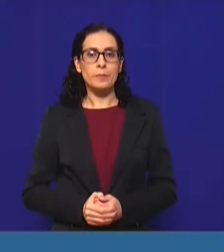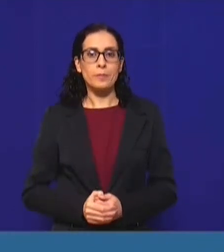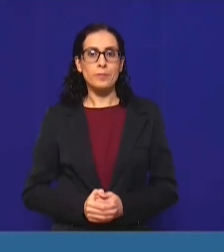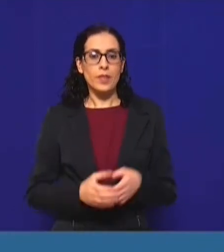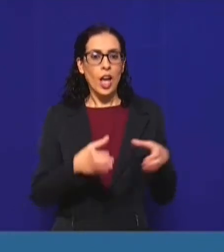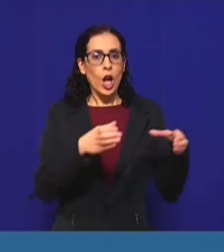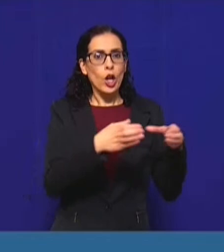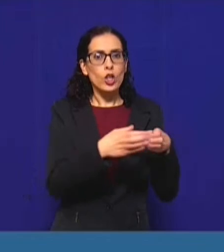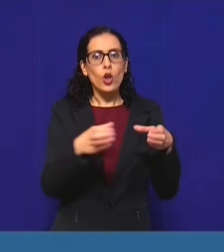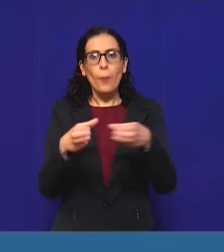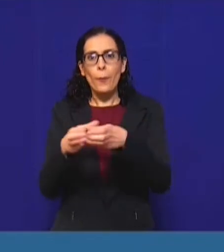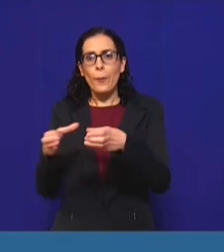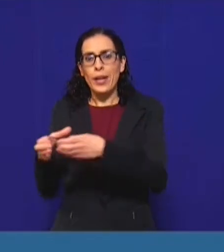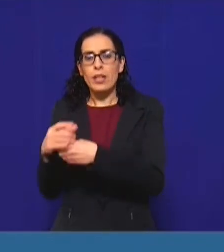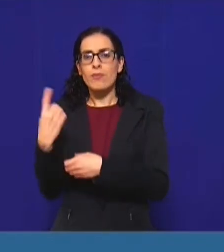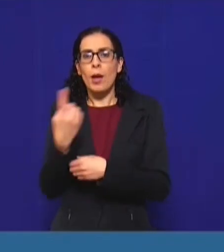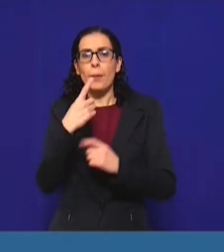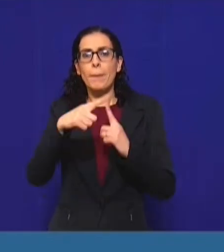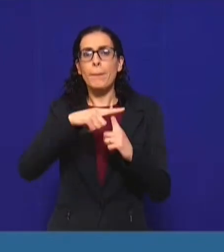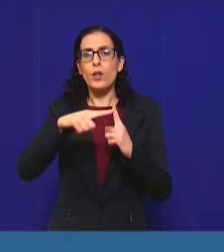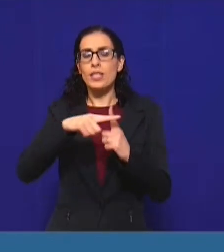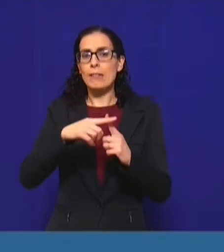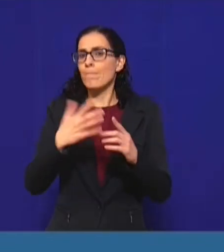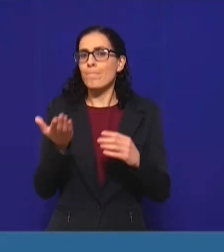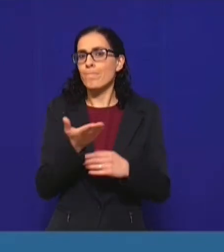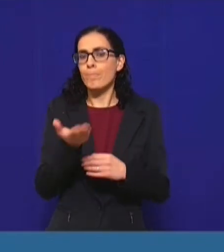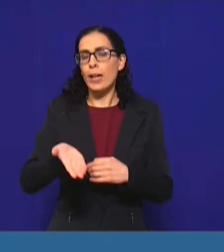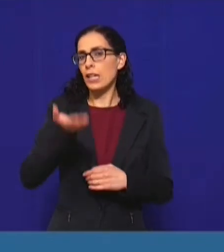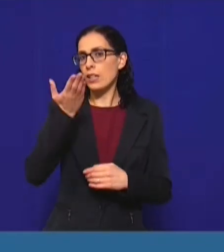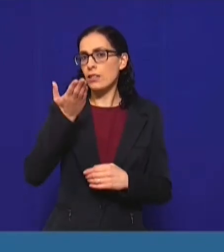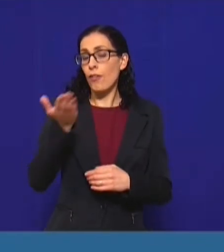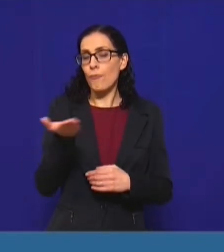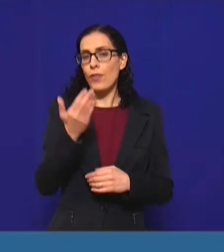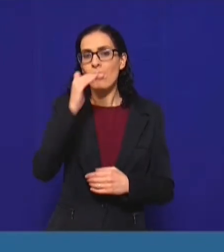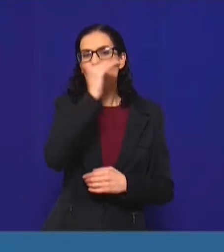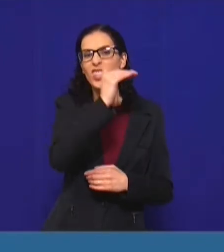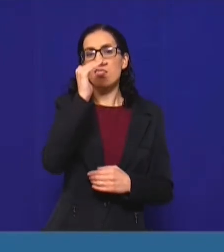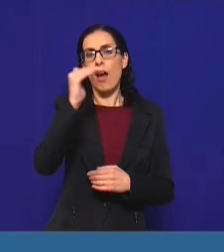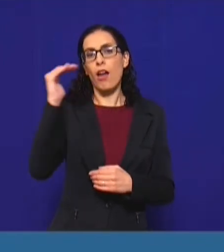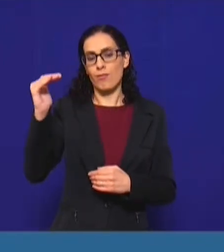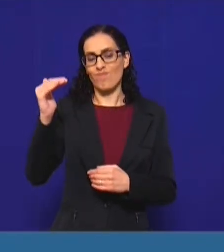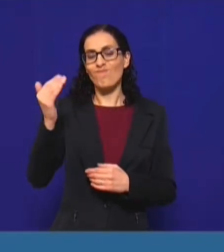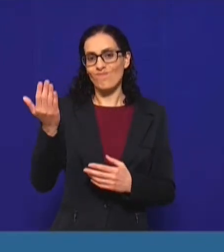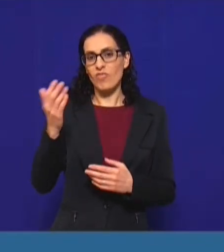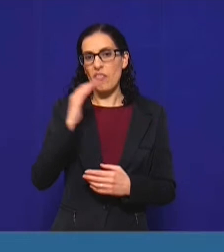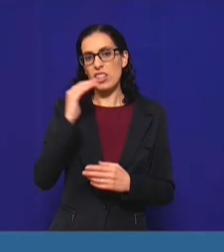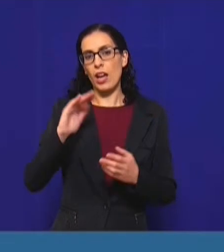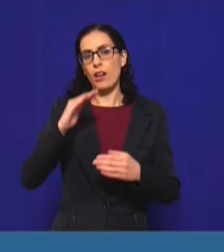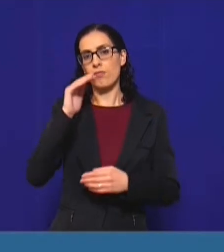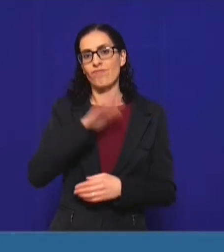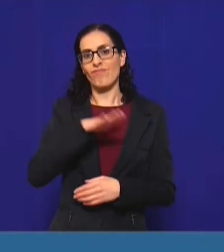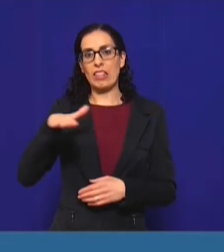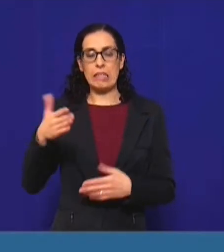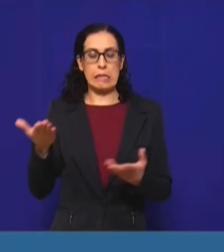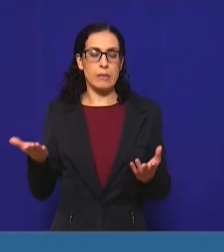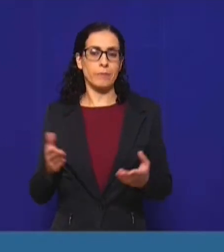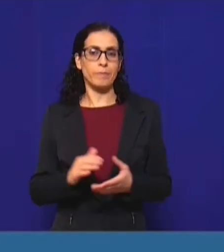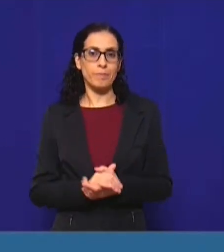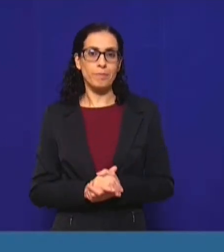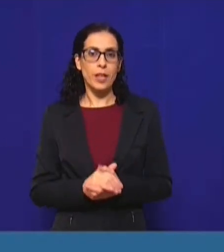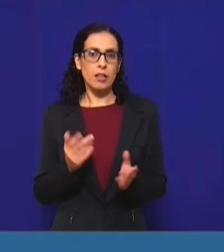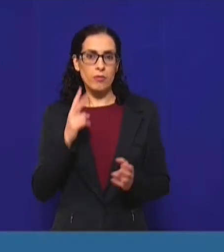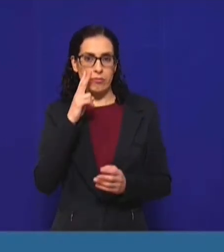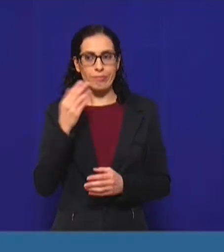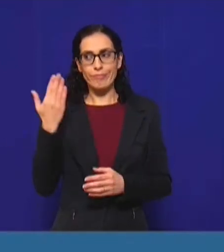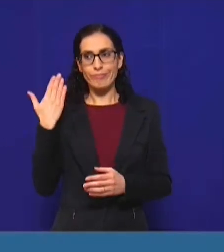Il-clusters li qed ikollna huma relatati maġġor parti tagħhom ma' households bħalma konna qegħdin naraw f'dan l-aħħar xhur ukoll. Għandna